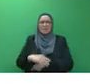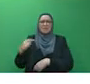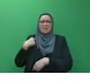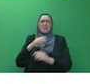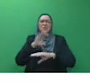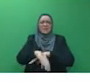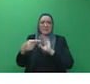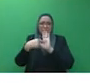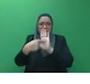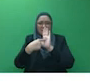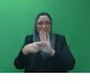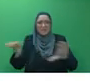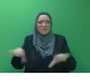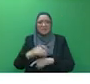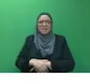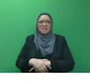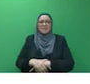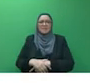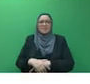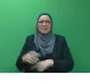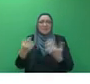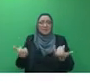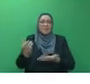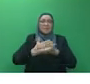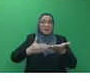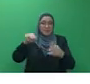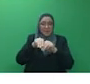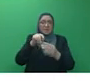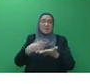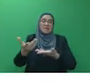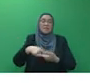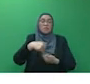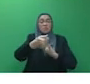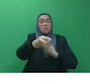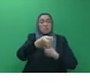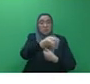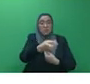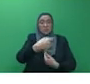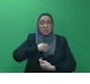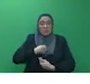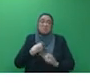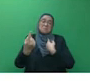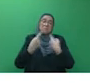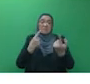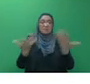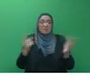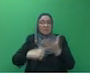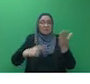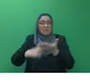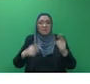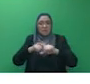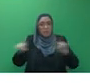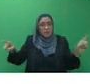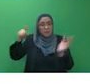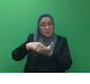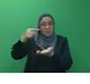and we've got to run shows like sessions like this is quite easy right just you me and we're talking you know so not much work so but some